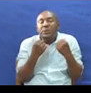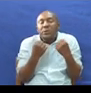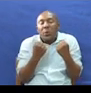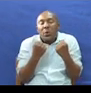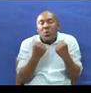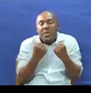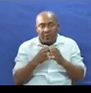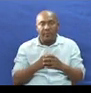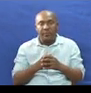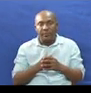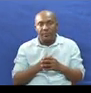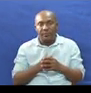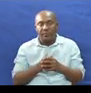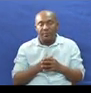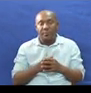The tea